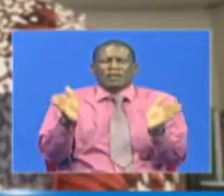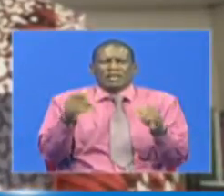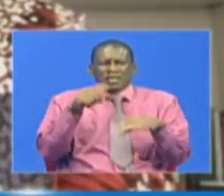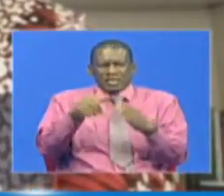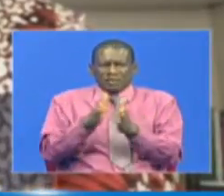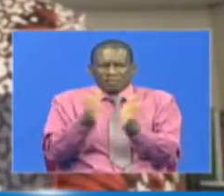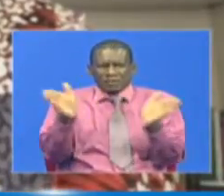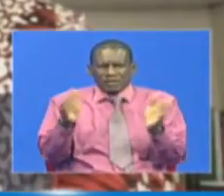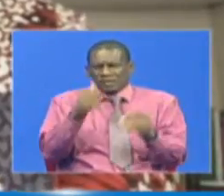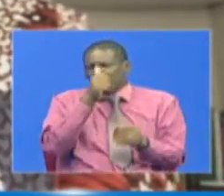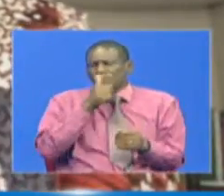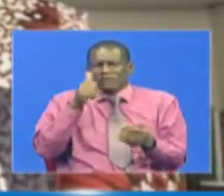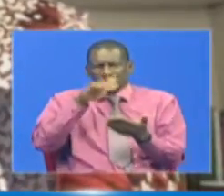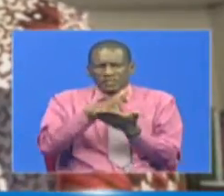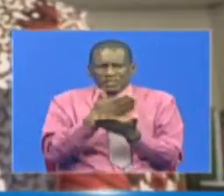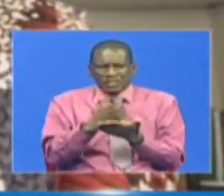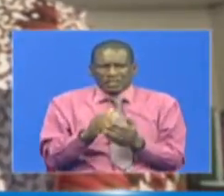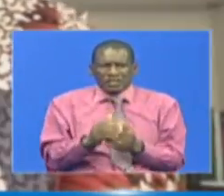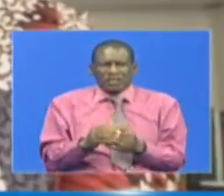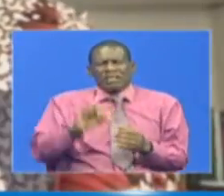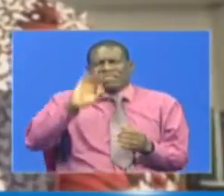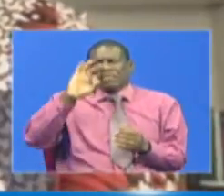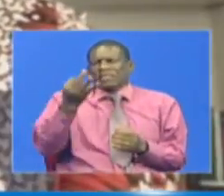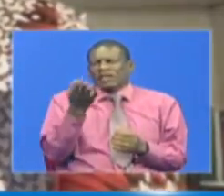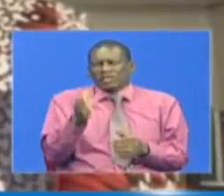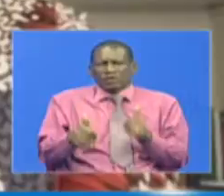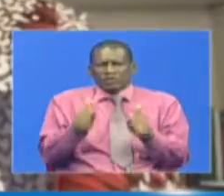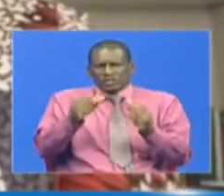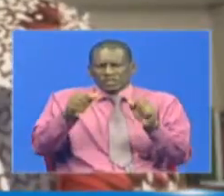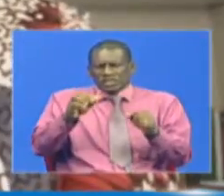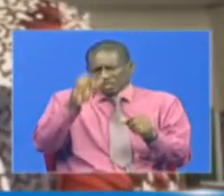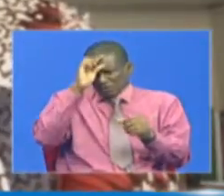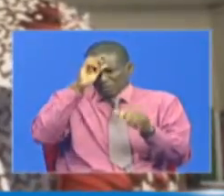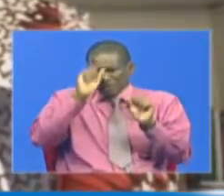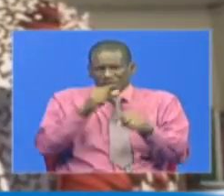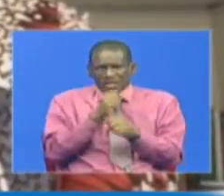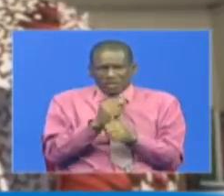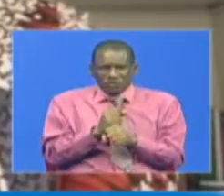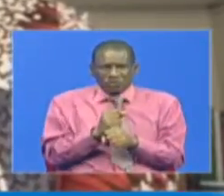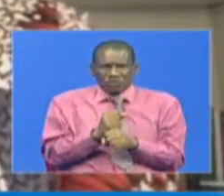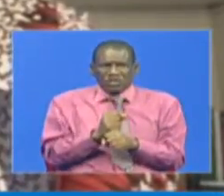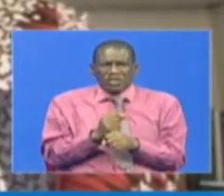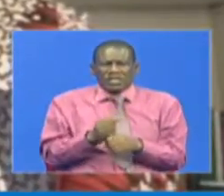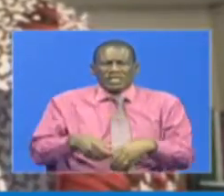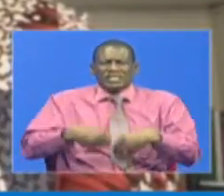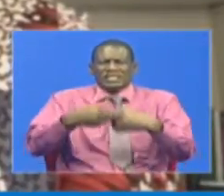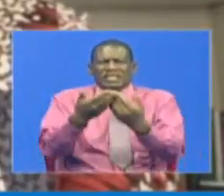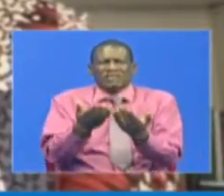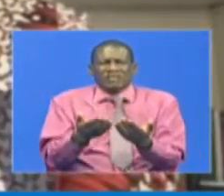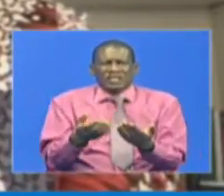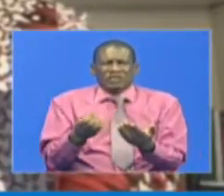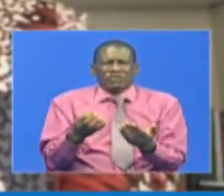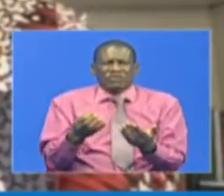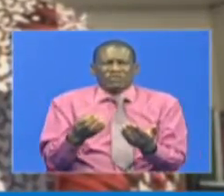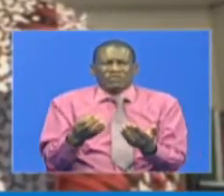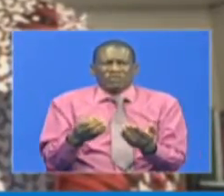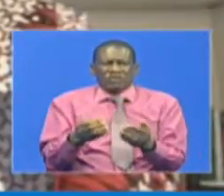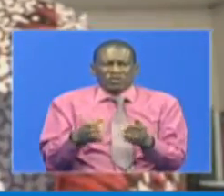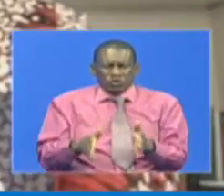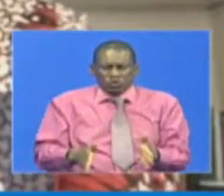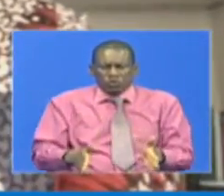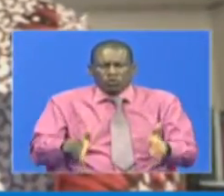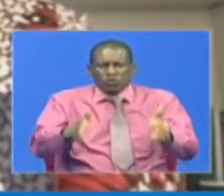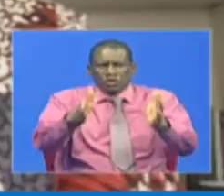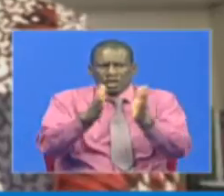within the private sector. The third thing that government is doing is provision of sites and infrastructure